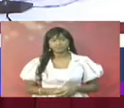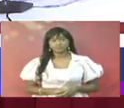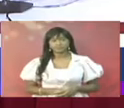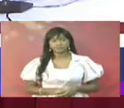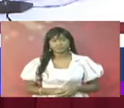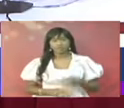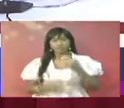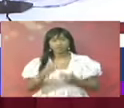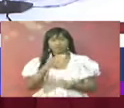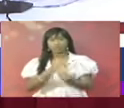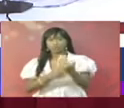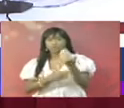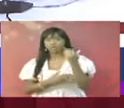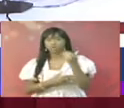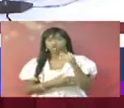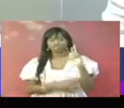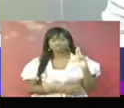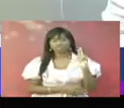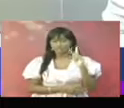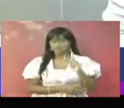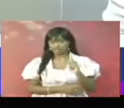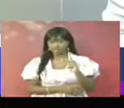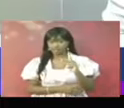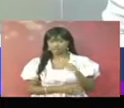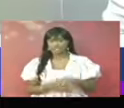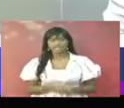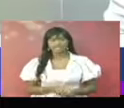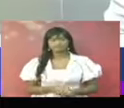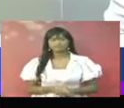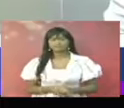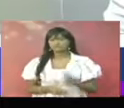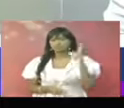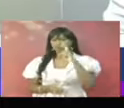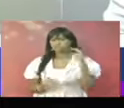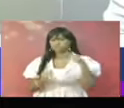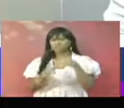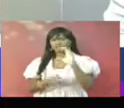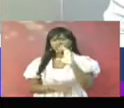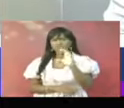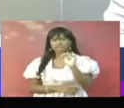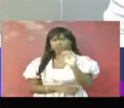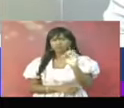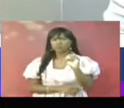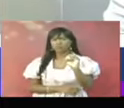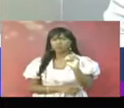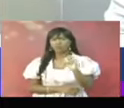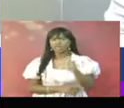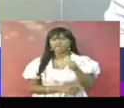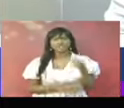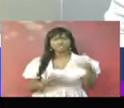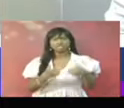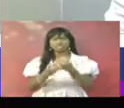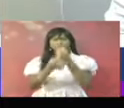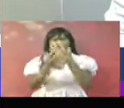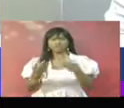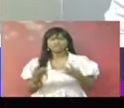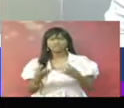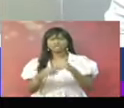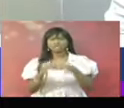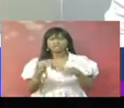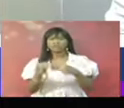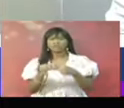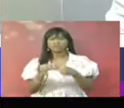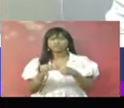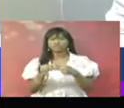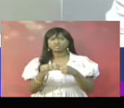Hi, morning everyone. Rashad Khan, Guardian Media. CMO, I just want to get an update on any expected future doses